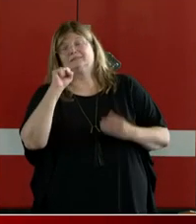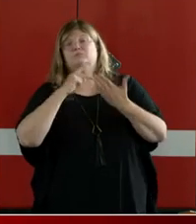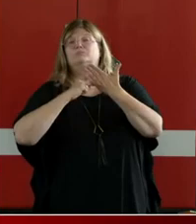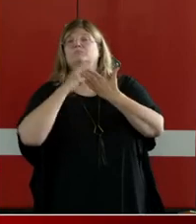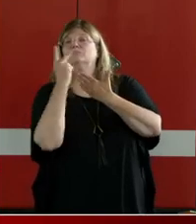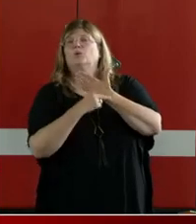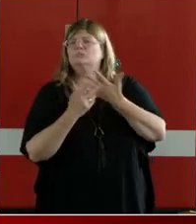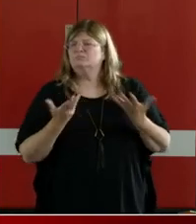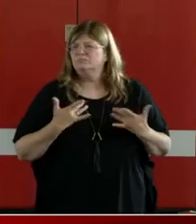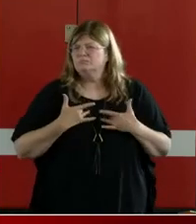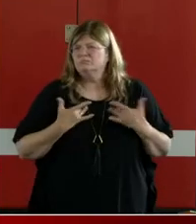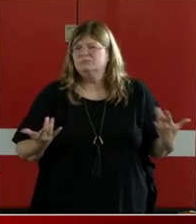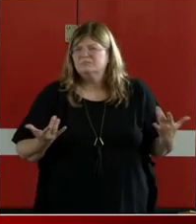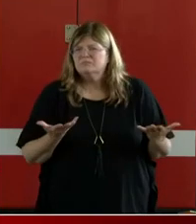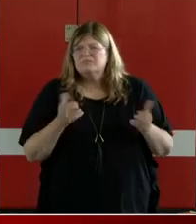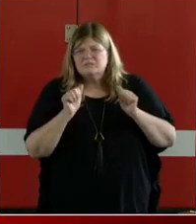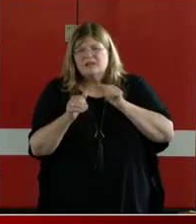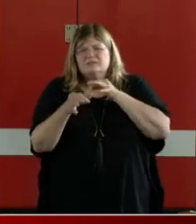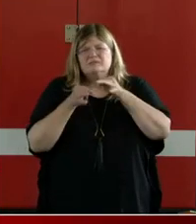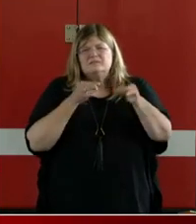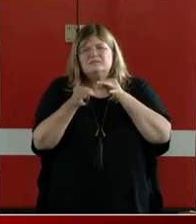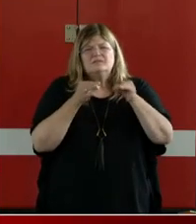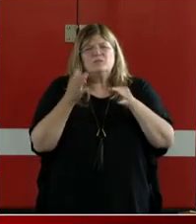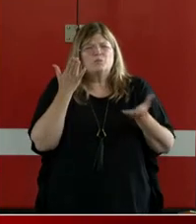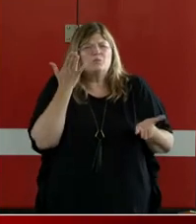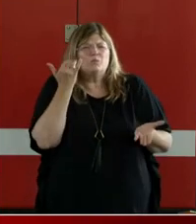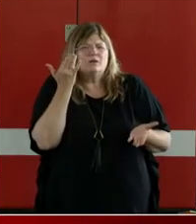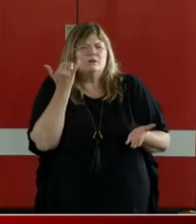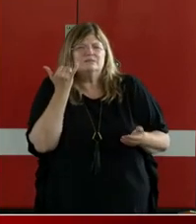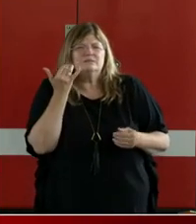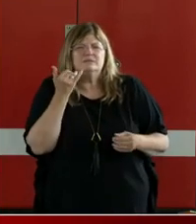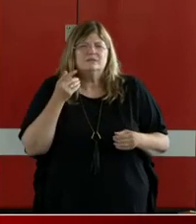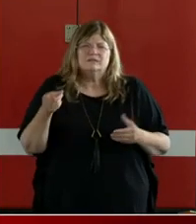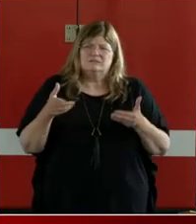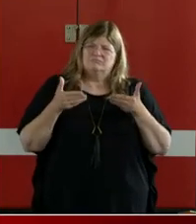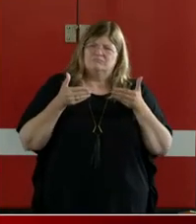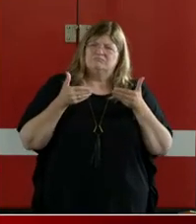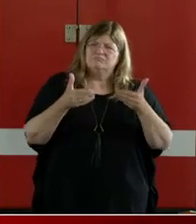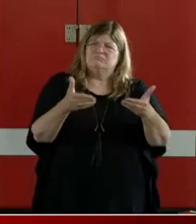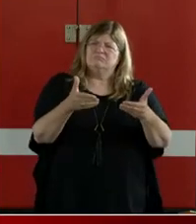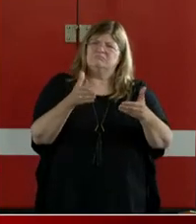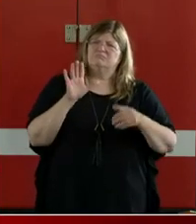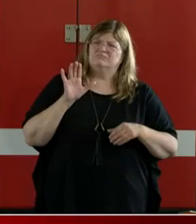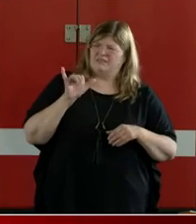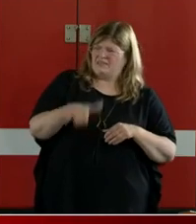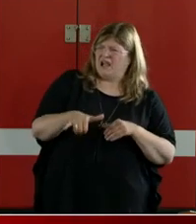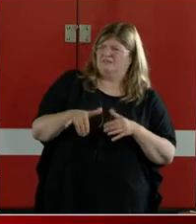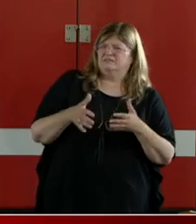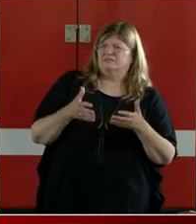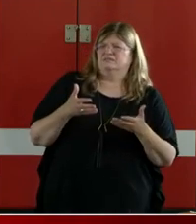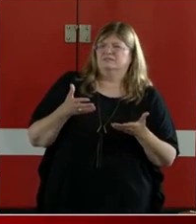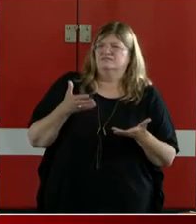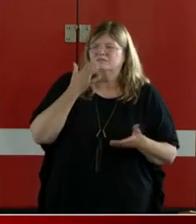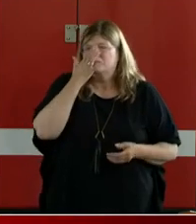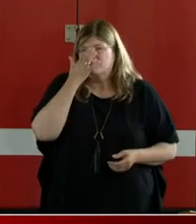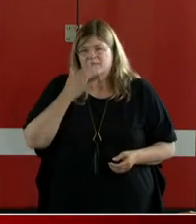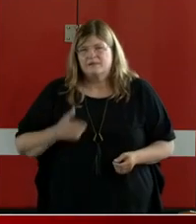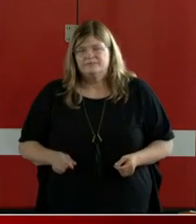just explain a little bit about why you chose to do this when you did and present it in the way that you did. Well, I think